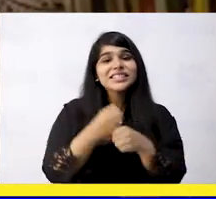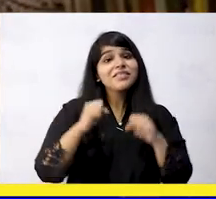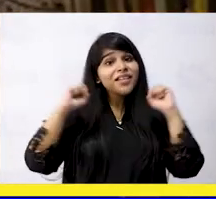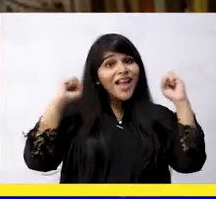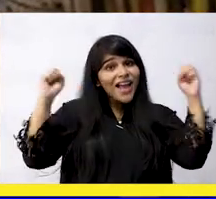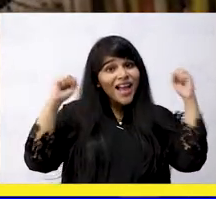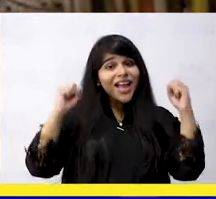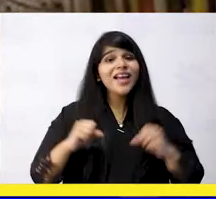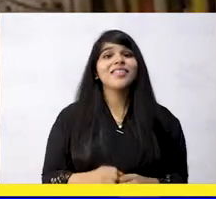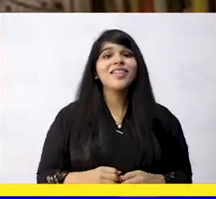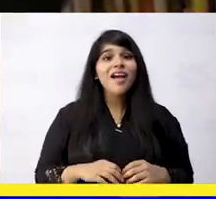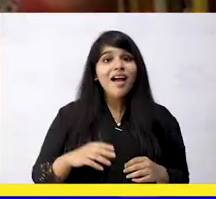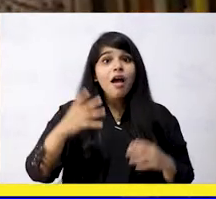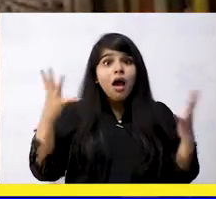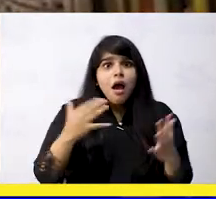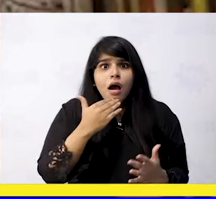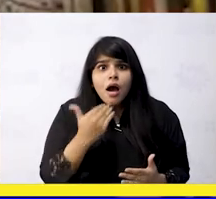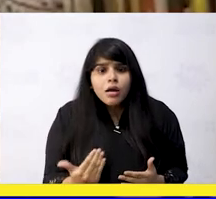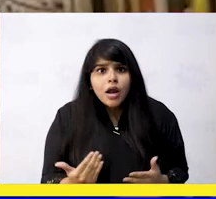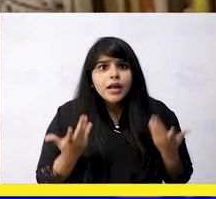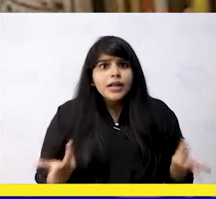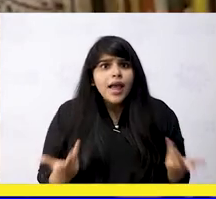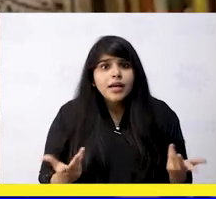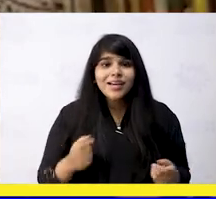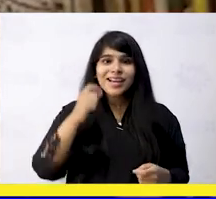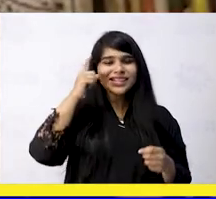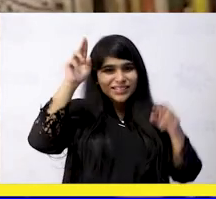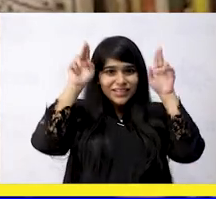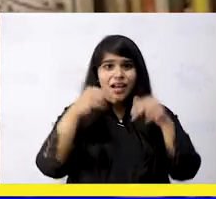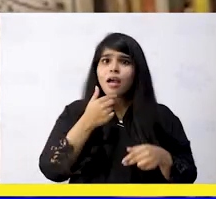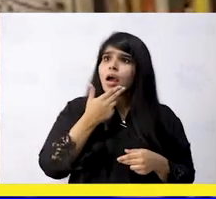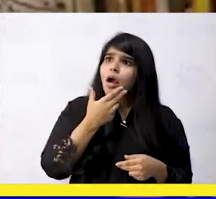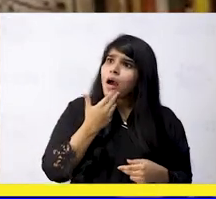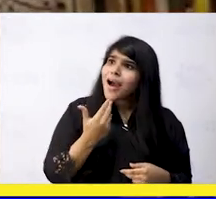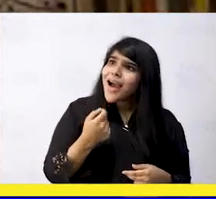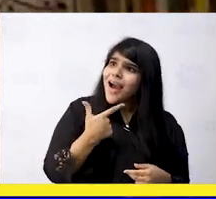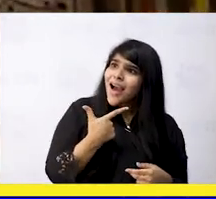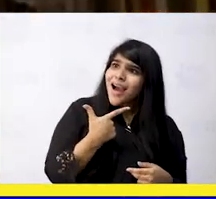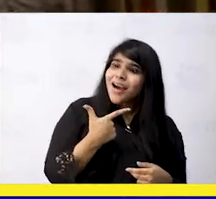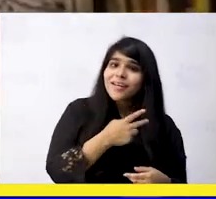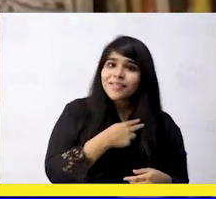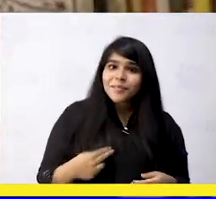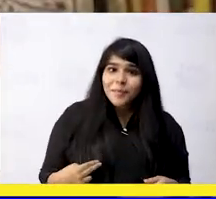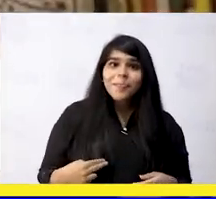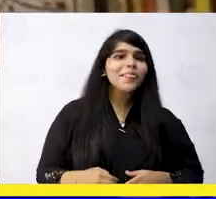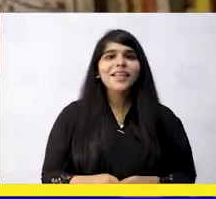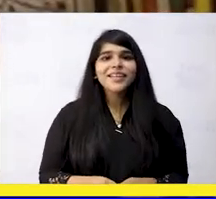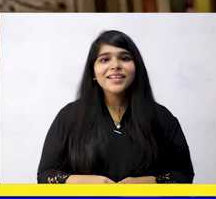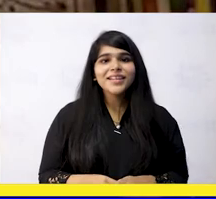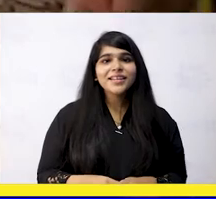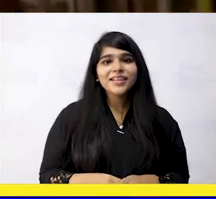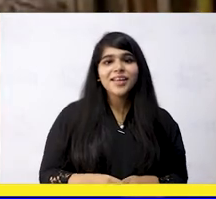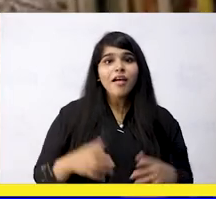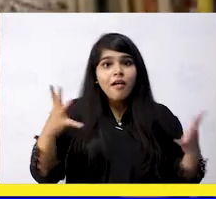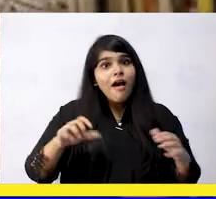Yay! Yay! What just happened? Zebra smiled and looked at the hare. What just happened? Well,